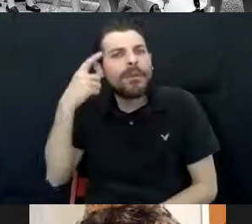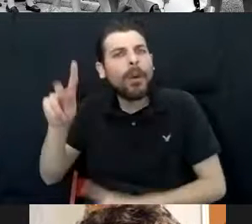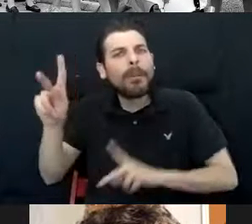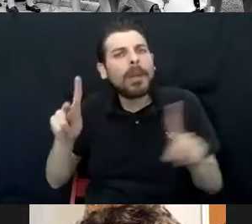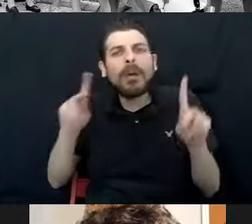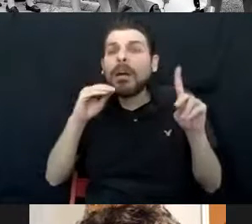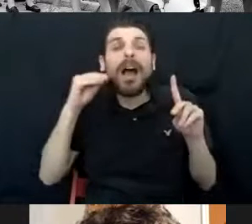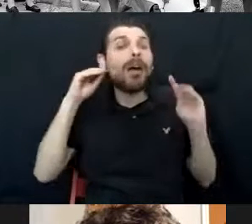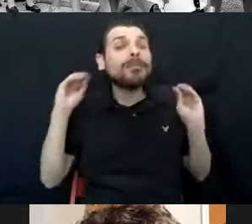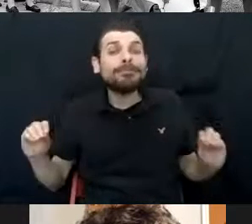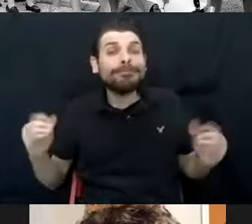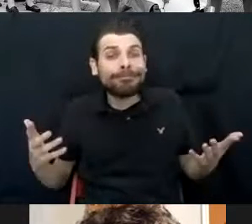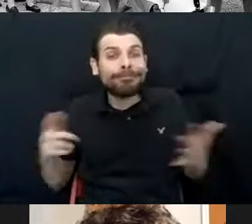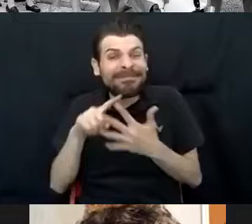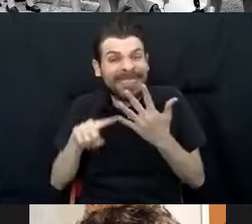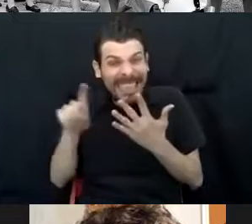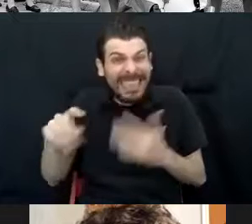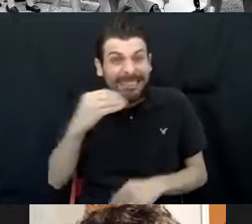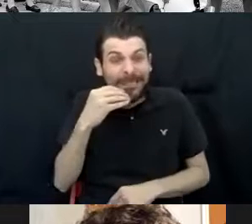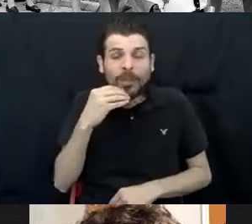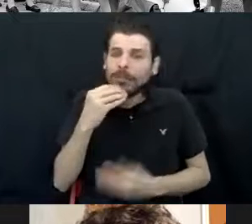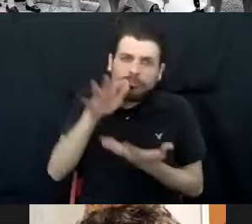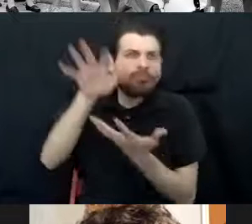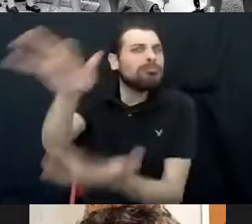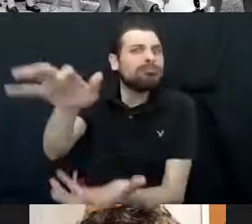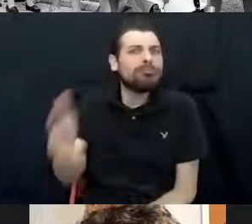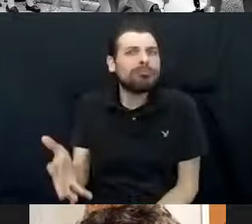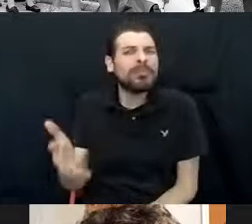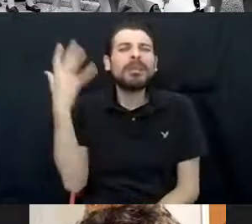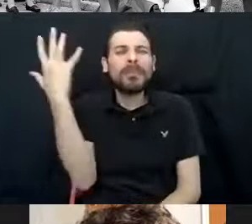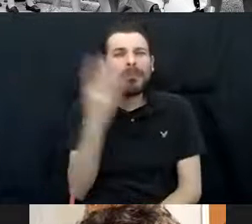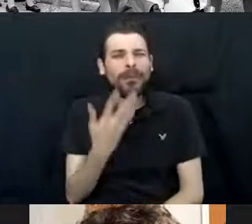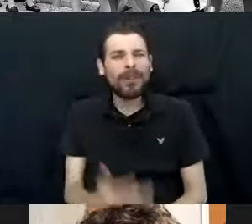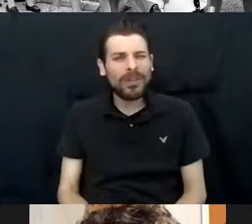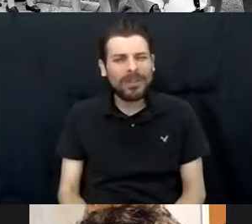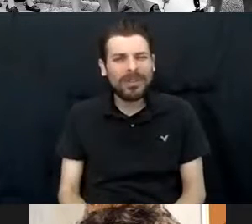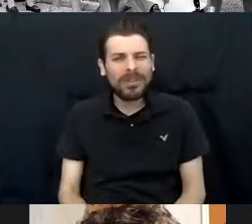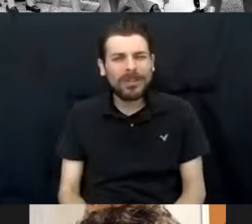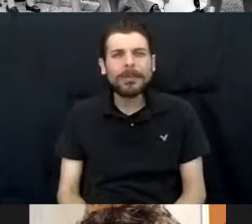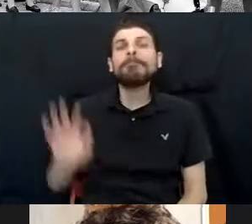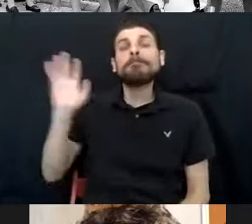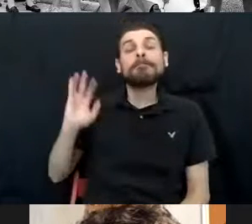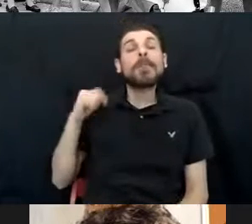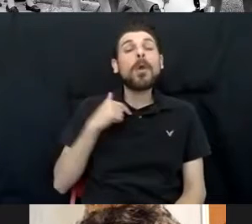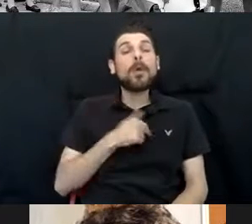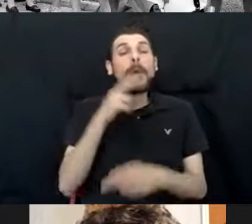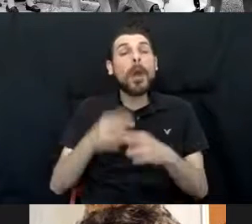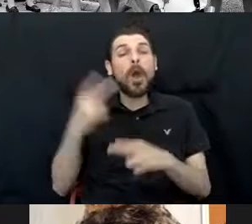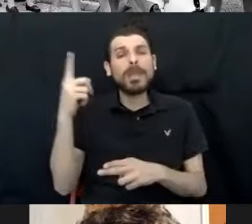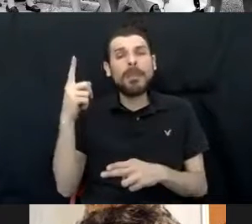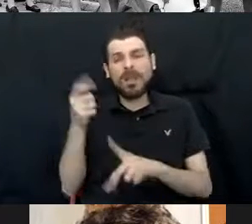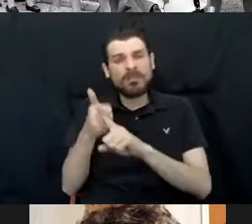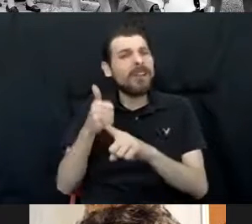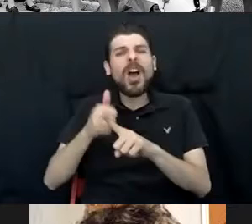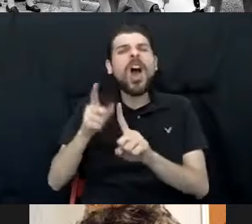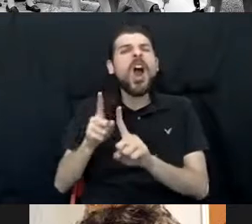that need food to come. It's beautiful what she does. She is what we used to call a bottom-up organizer,